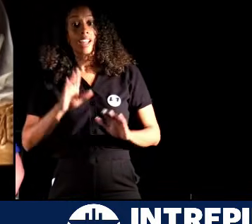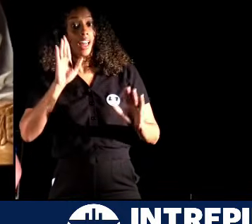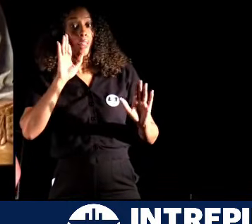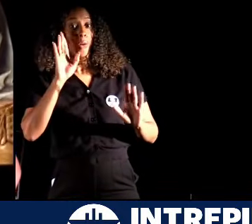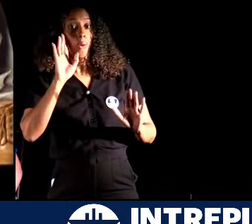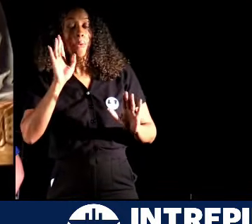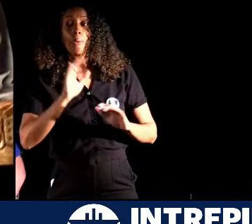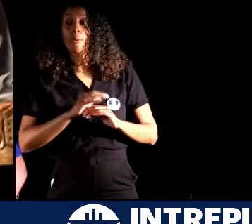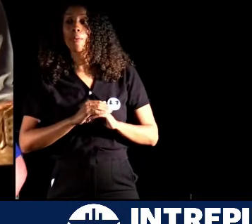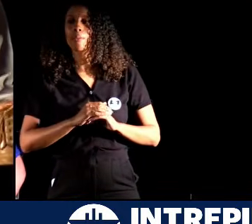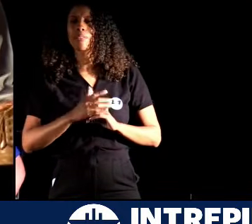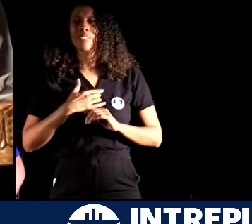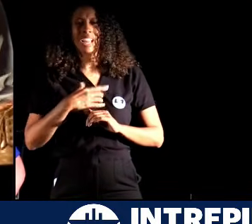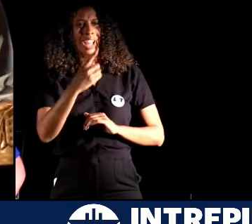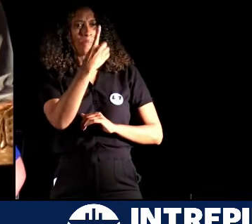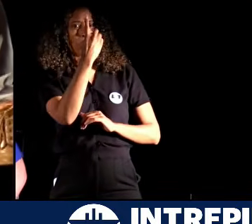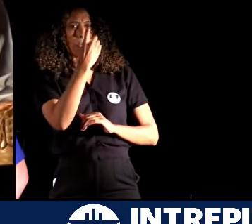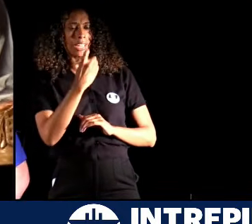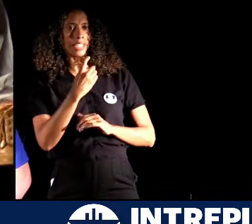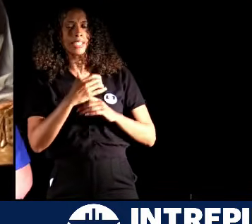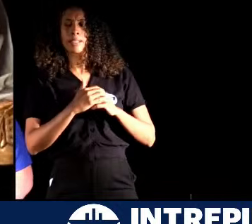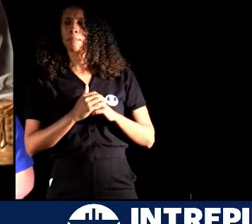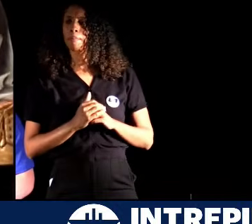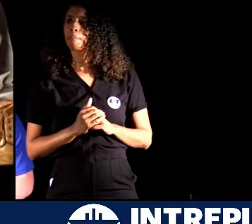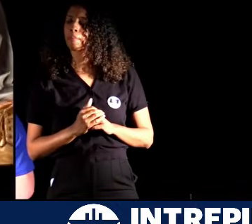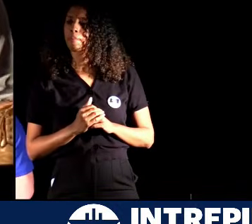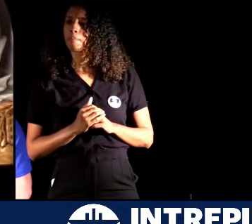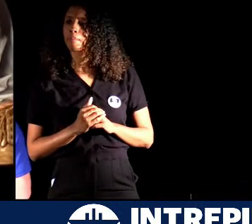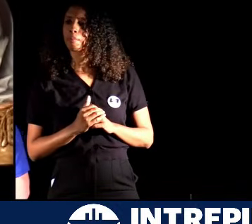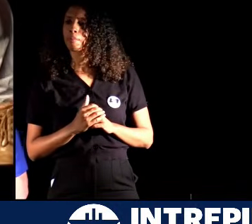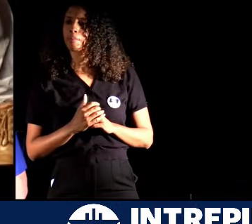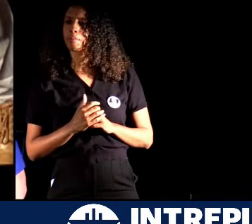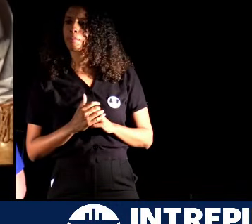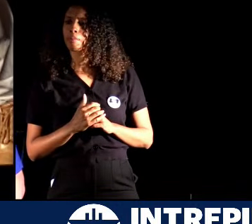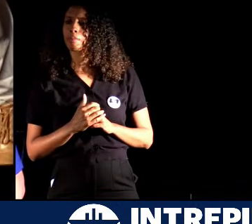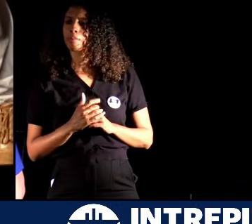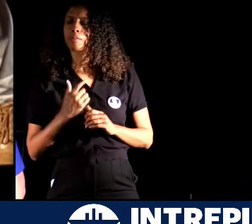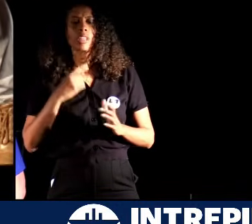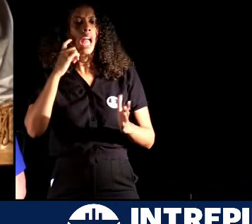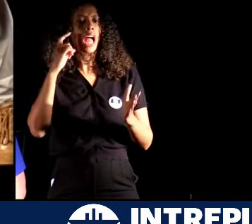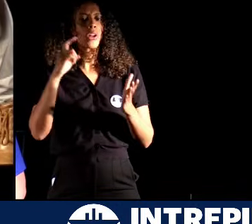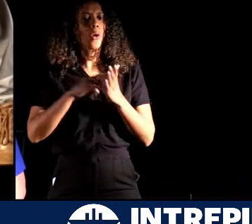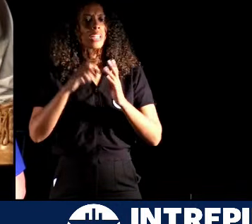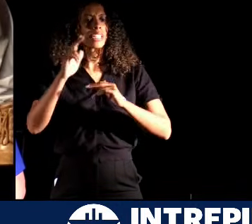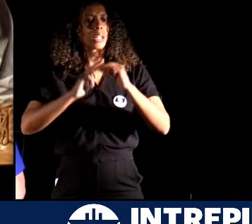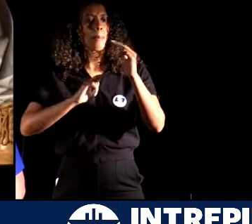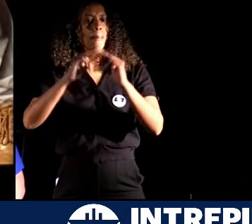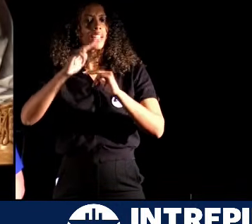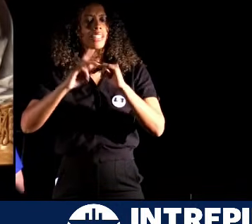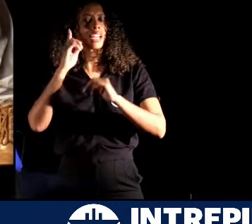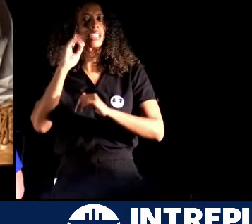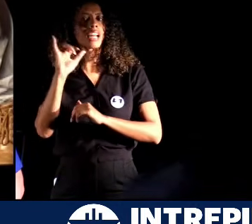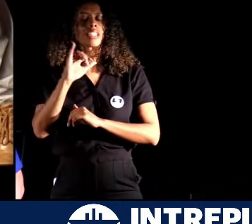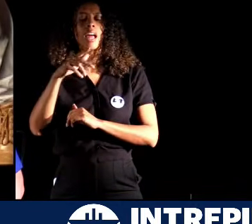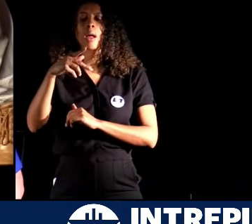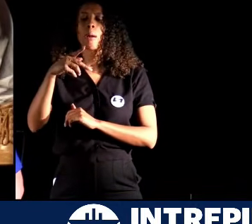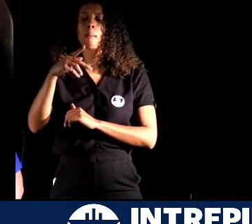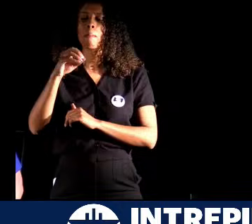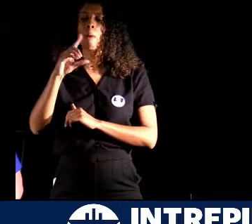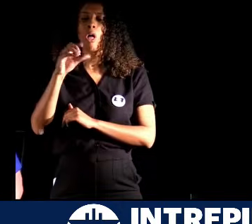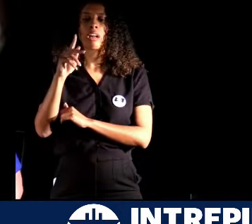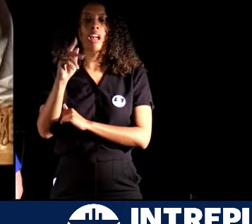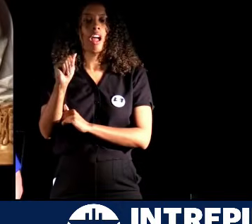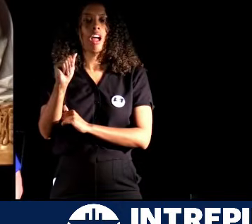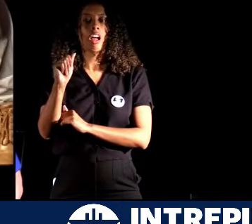Hello. I have a question. I noticed in the building of the Parker, there was some